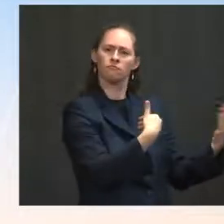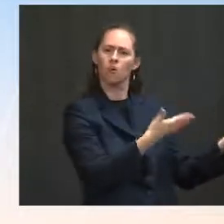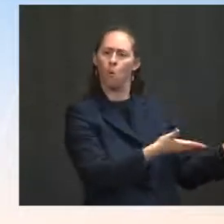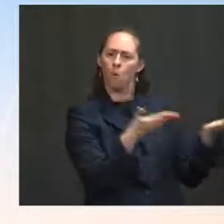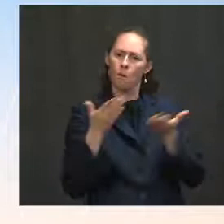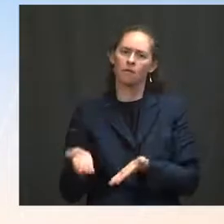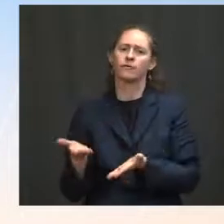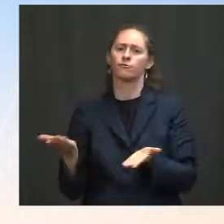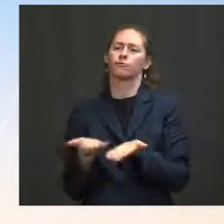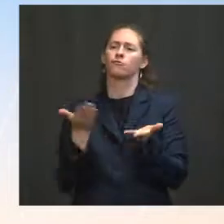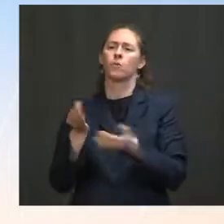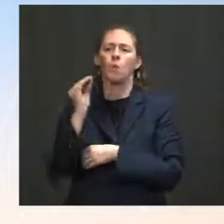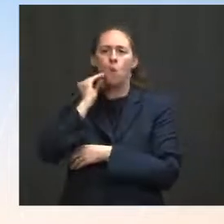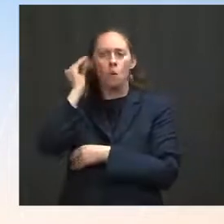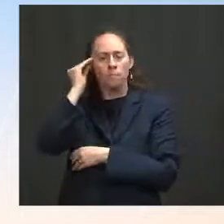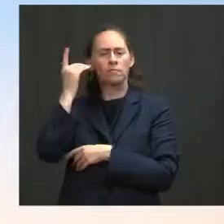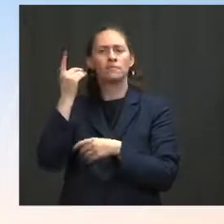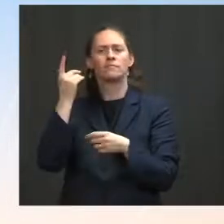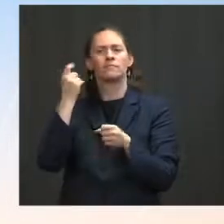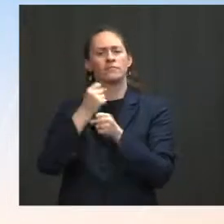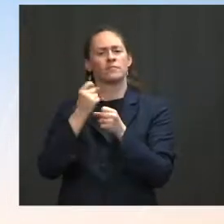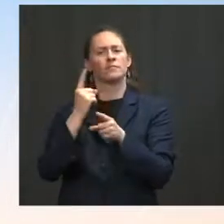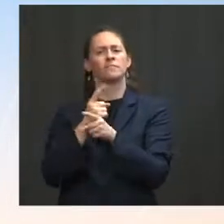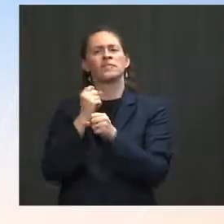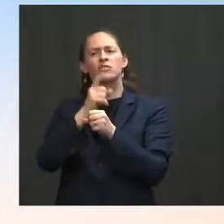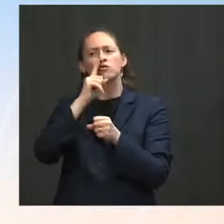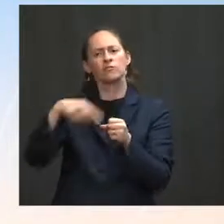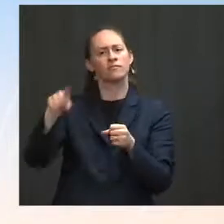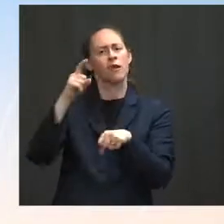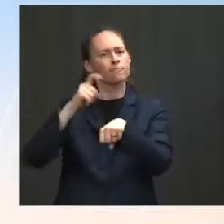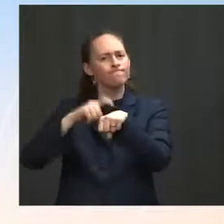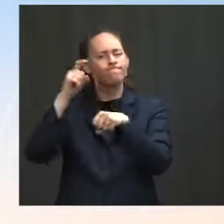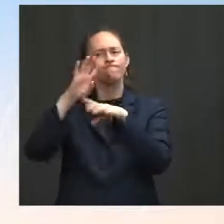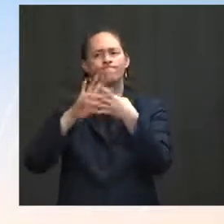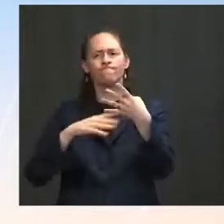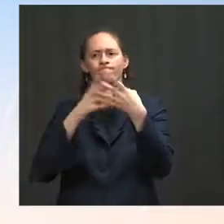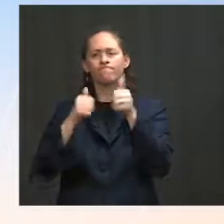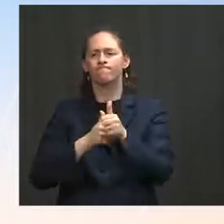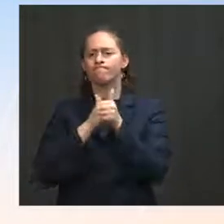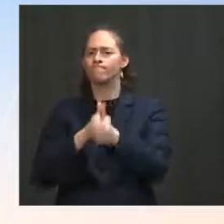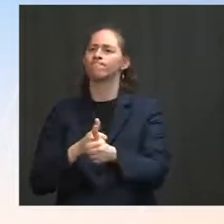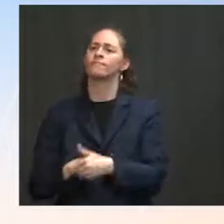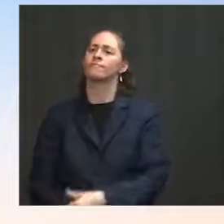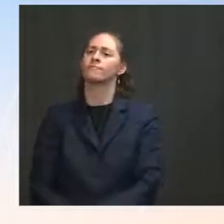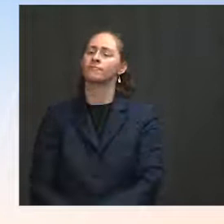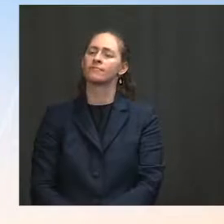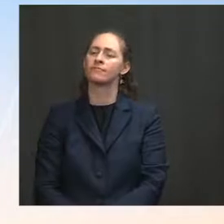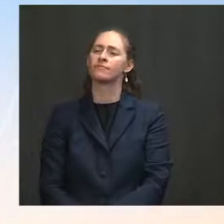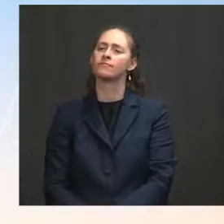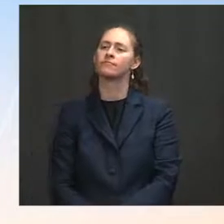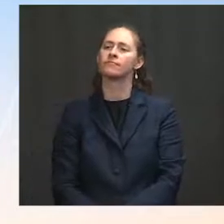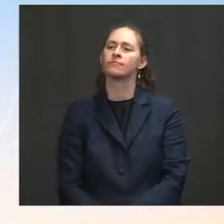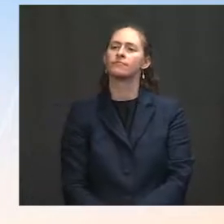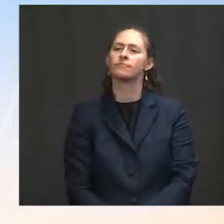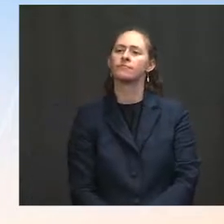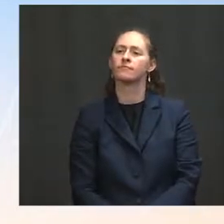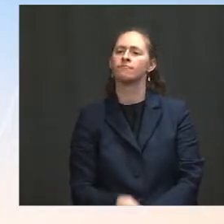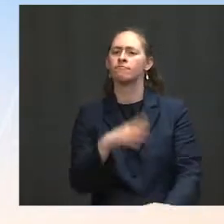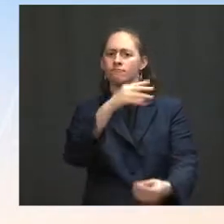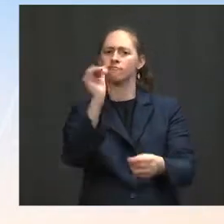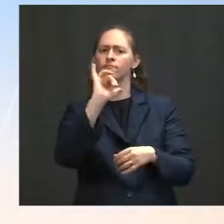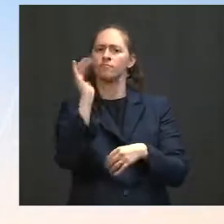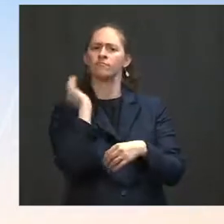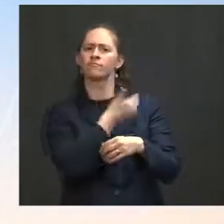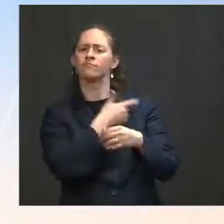he outlined yesterday, that we are spreading our counterterrorism capacity out to parts of the world where we see the biggest threats